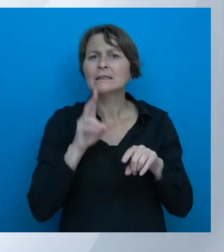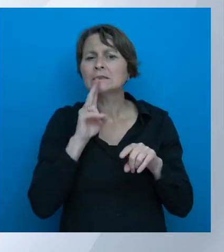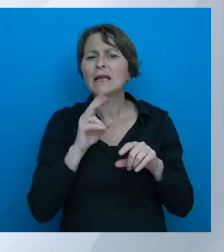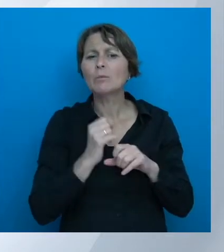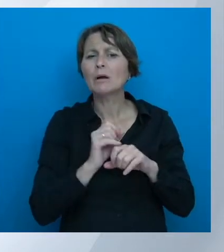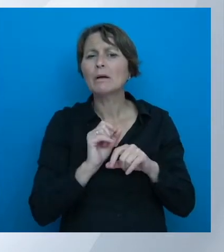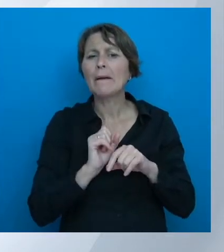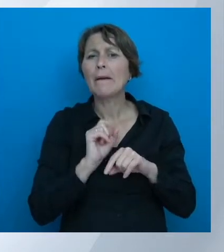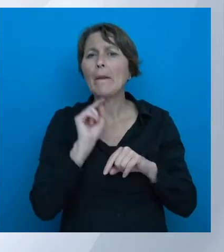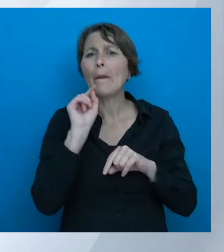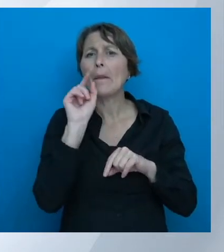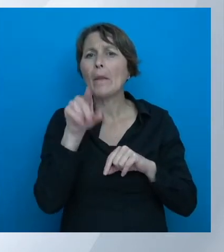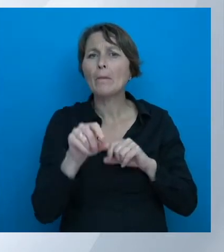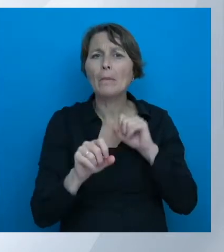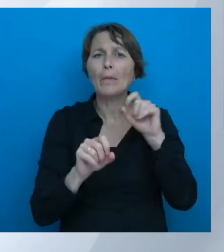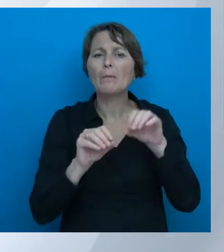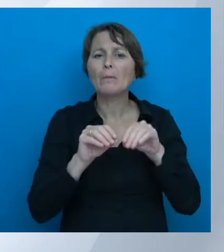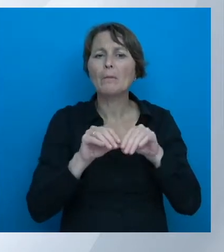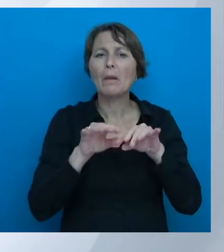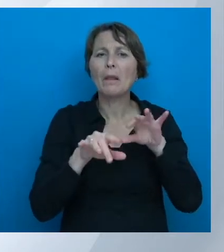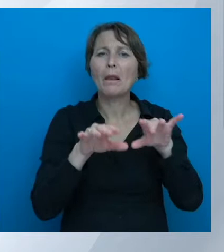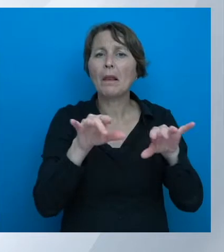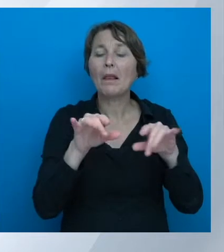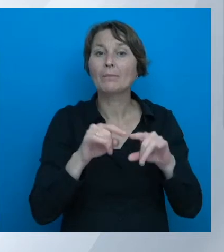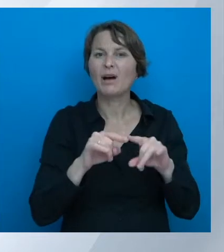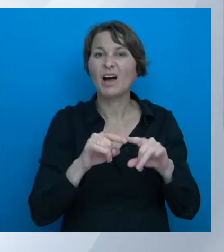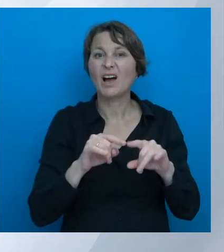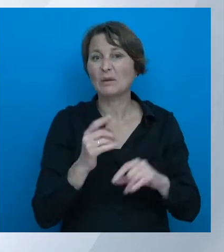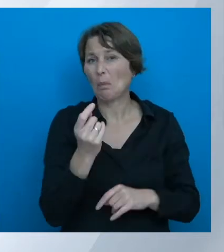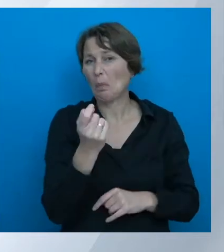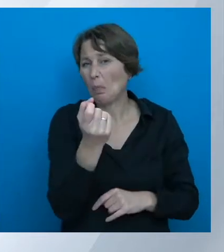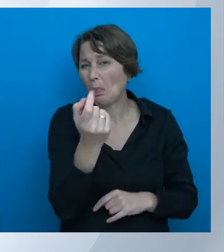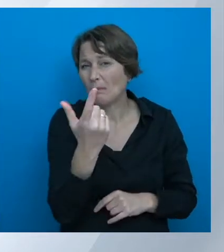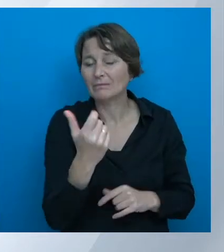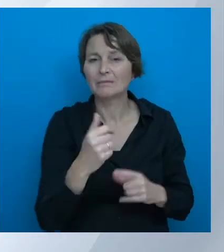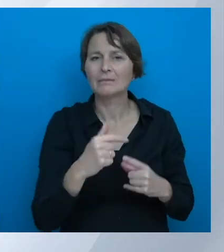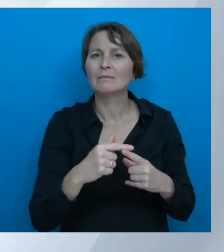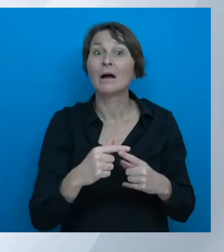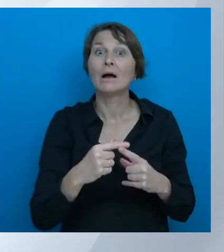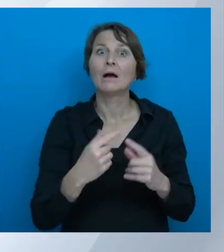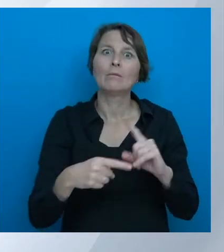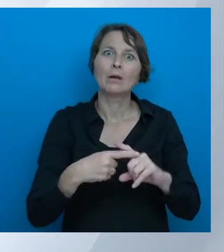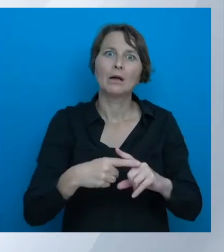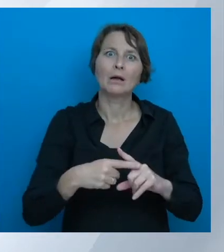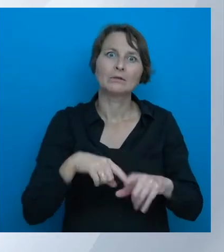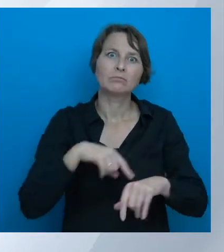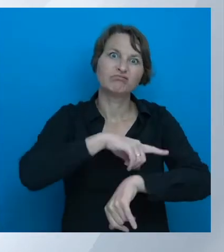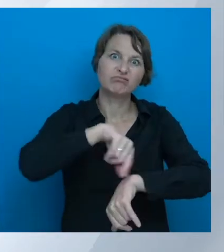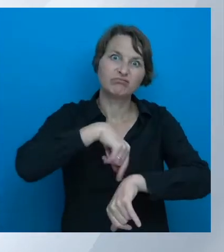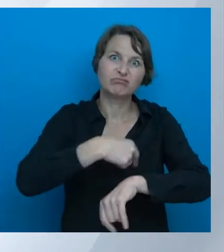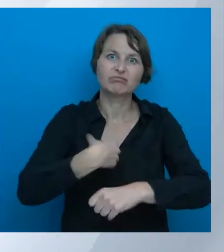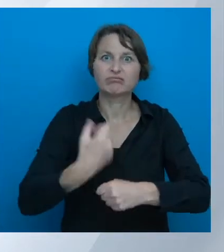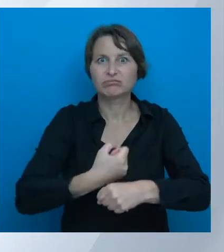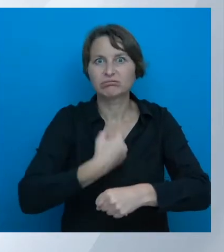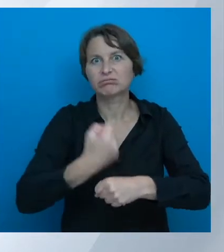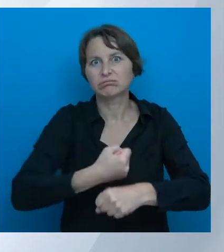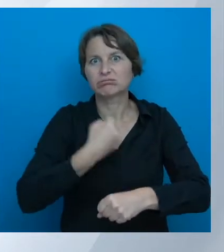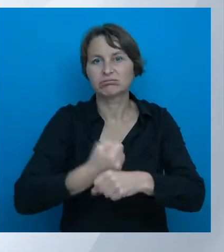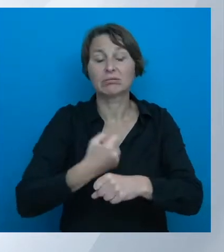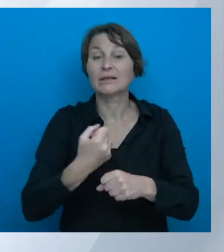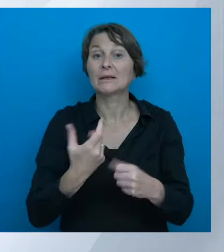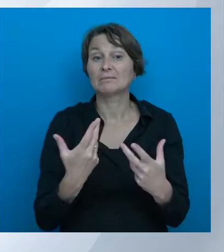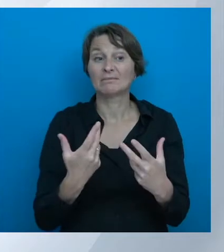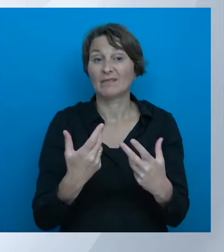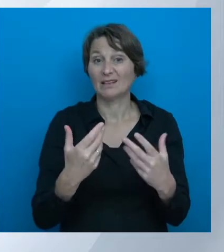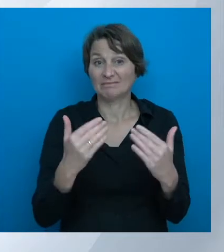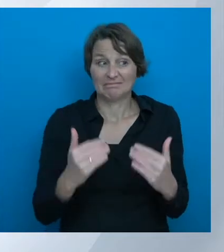occasionally, not as often as you'd like, and with a lot more effort than you'd like on top of this. You have no control over how things